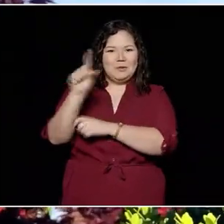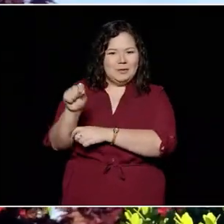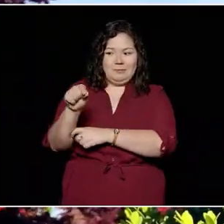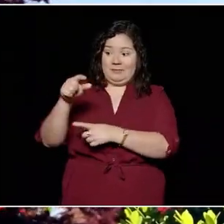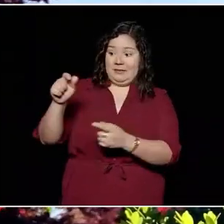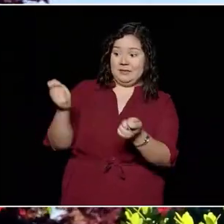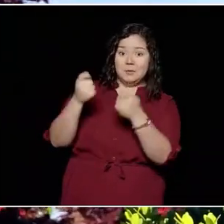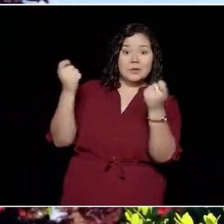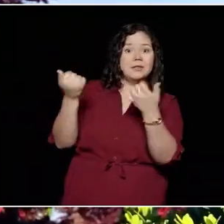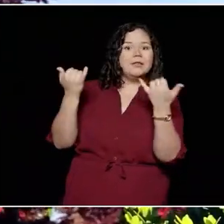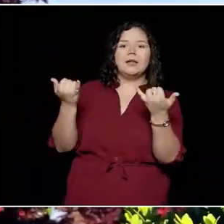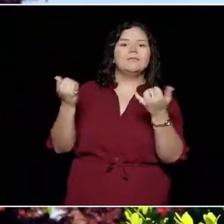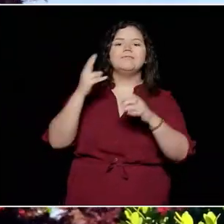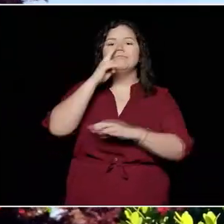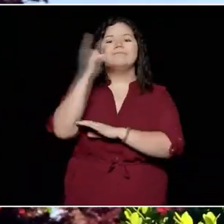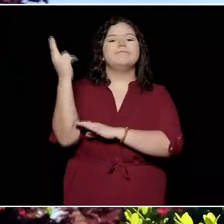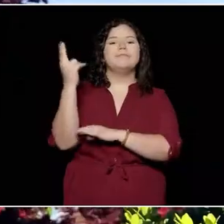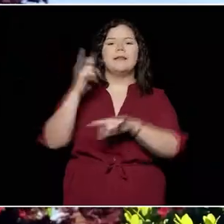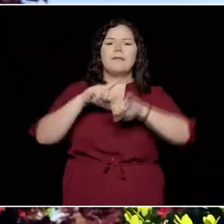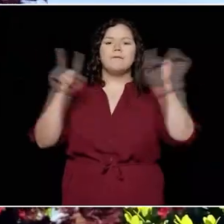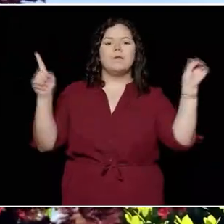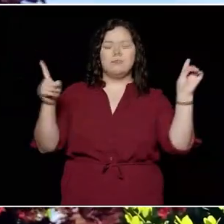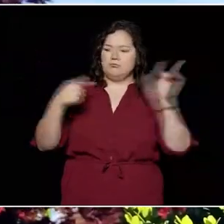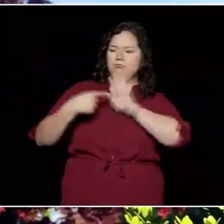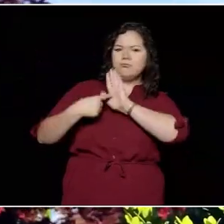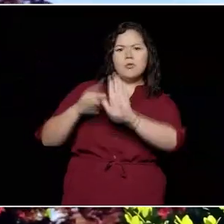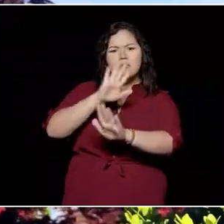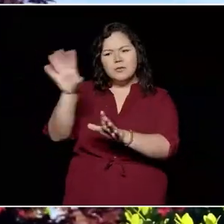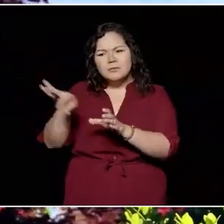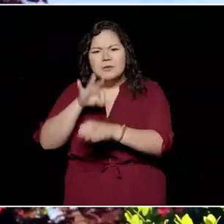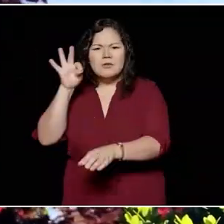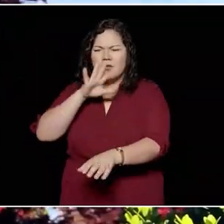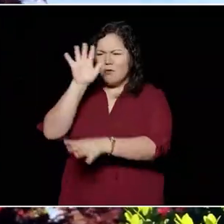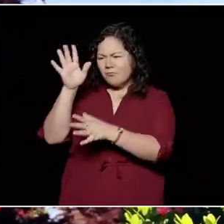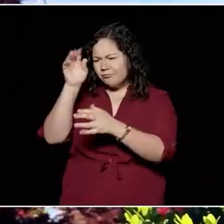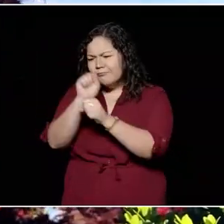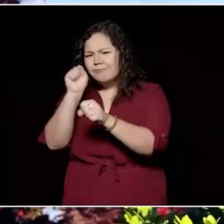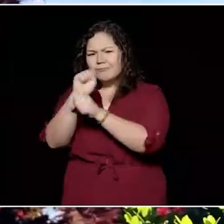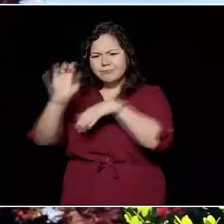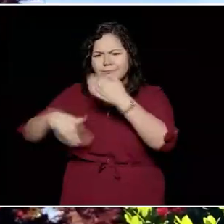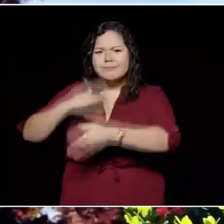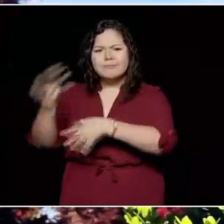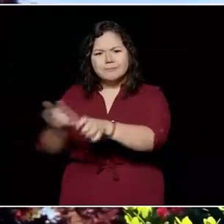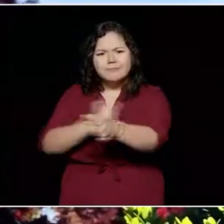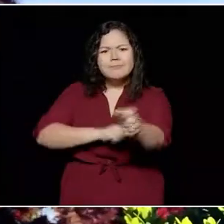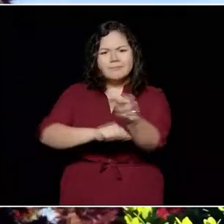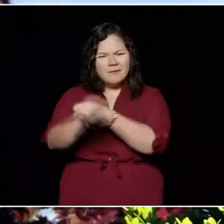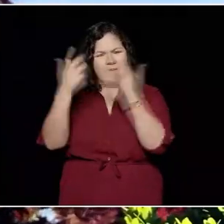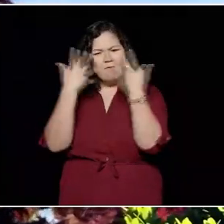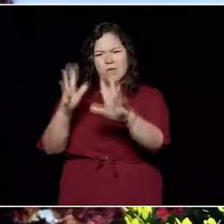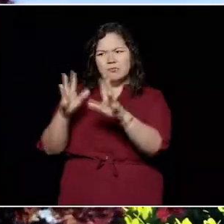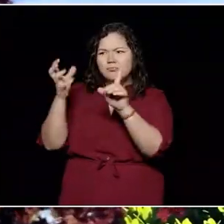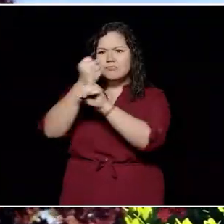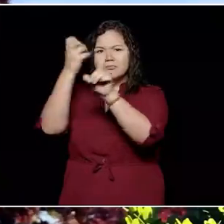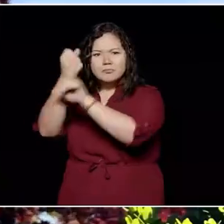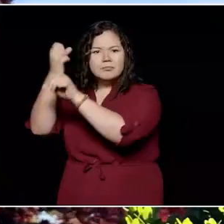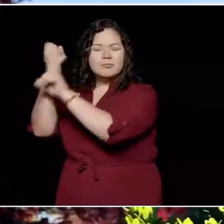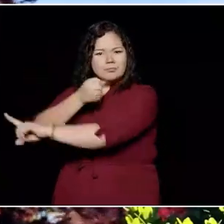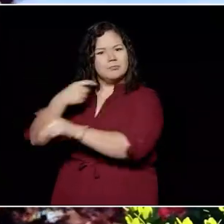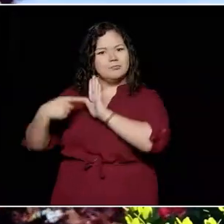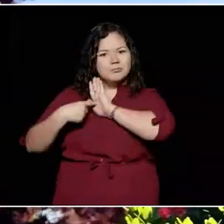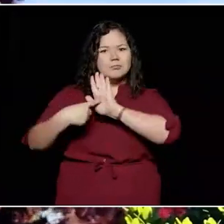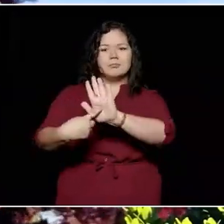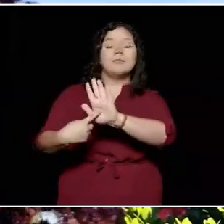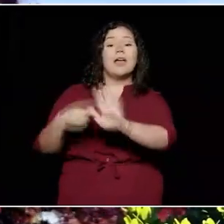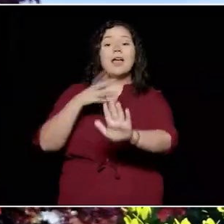before, is a celebration to the resilience of your spirit, your determination and hard work, of the obstacles you've overcome, and above all,